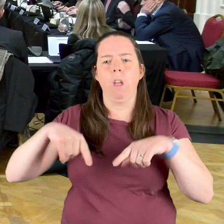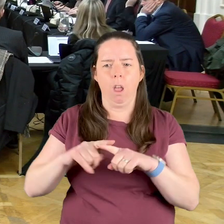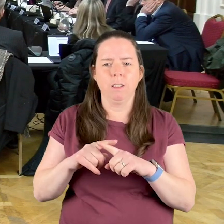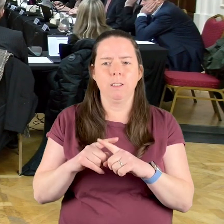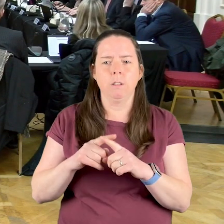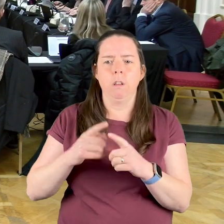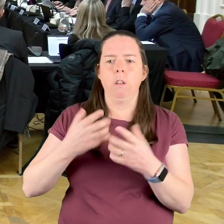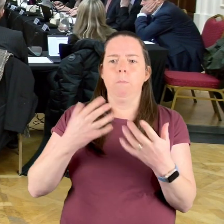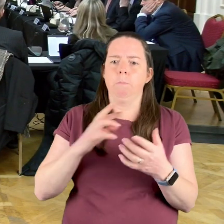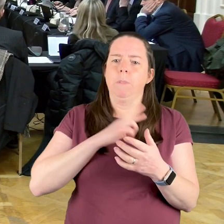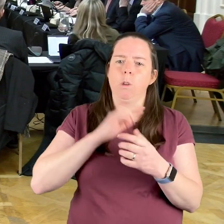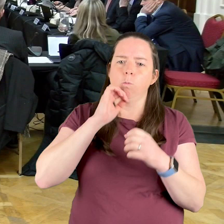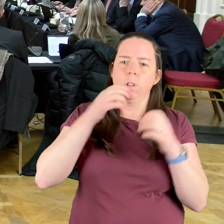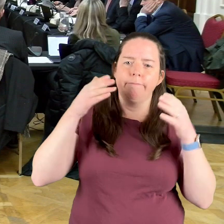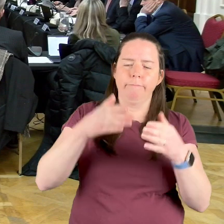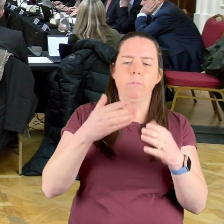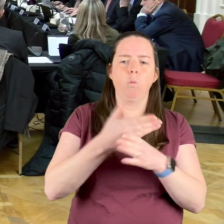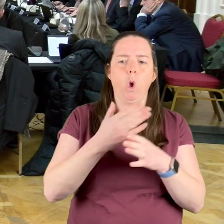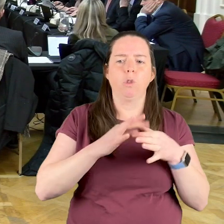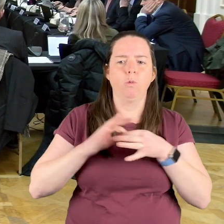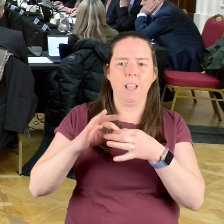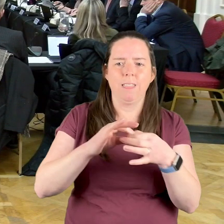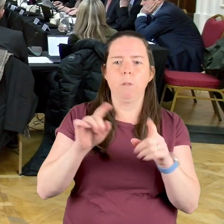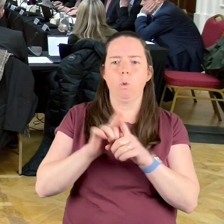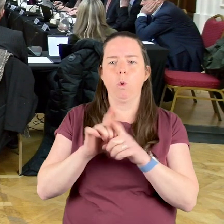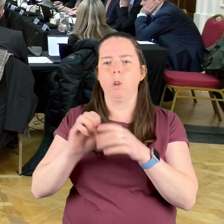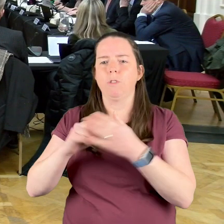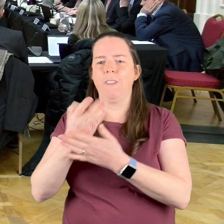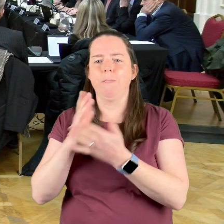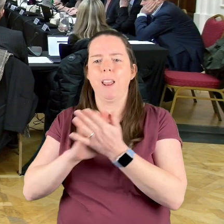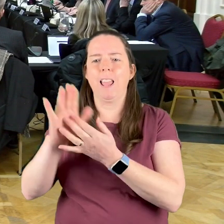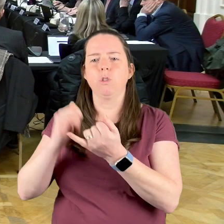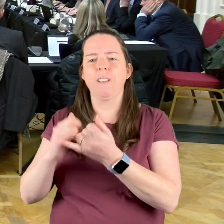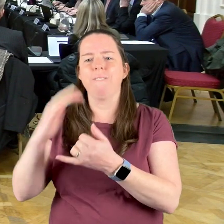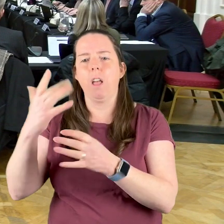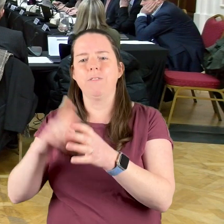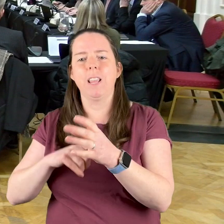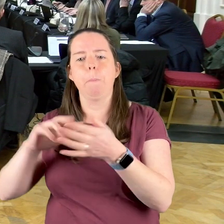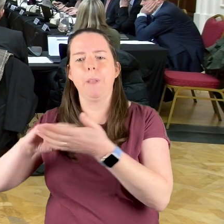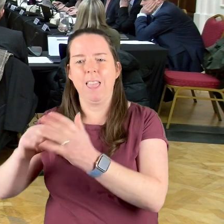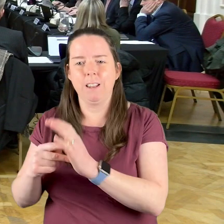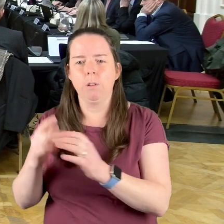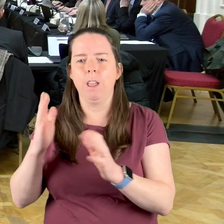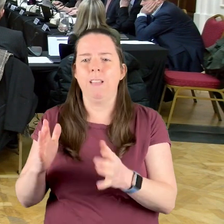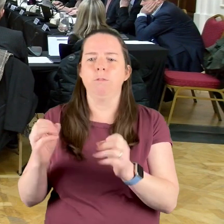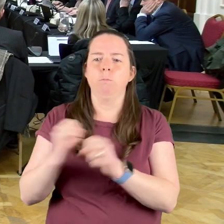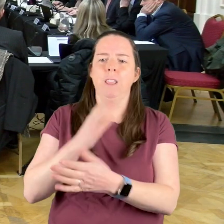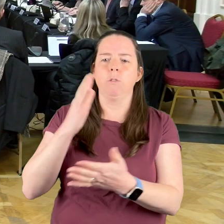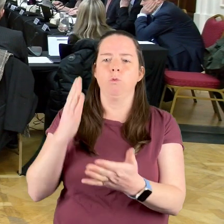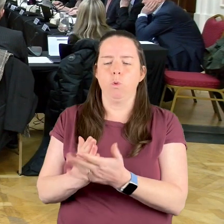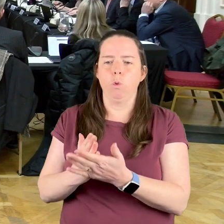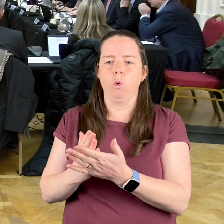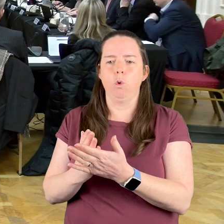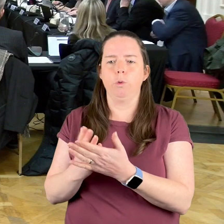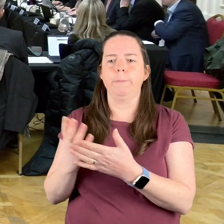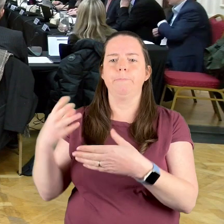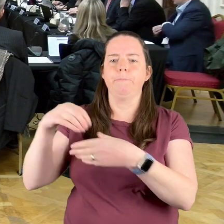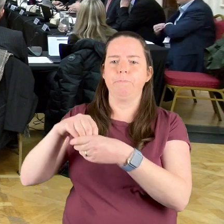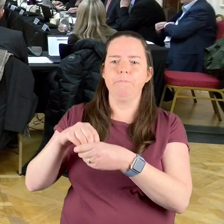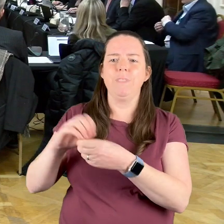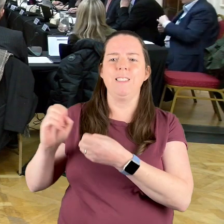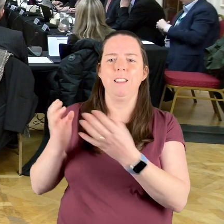going to be talking about together, but as we develop the NHS's five-year plan, we will have to make sure that we deliver through that